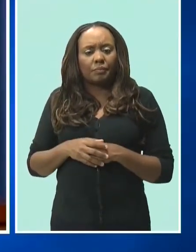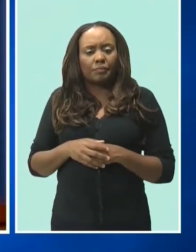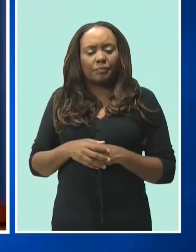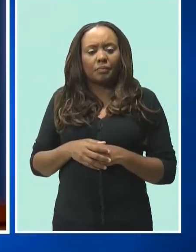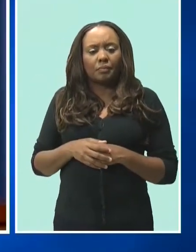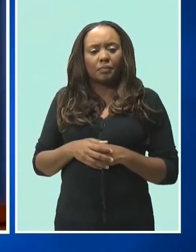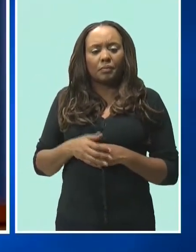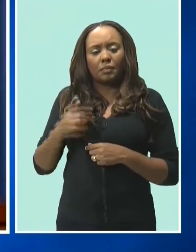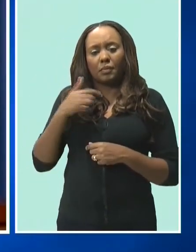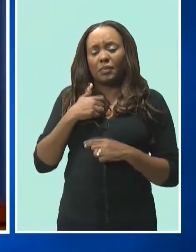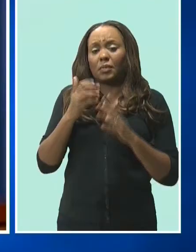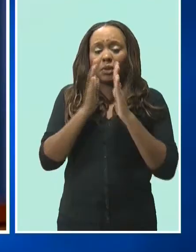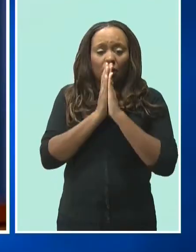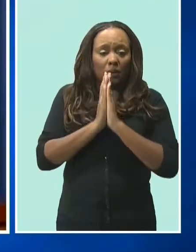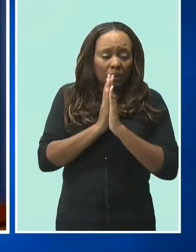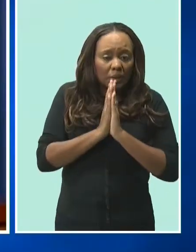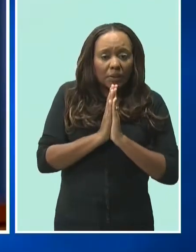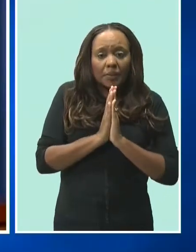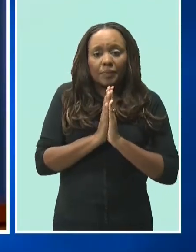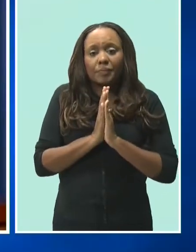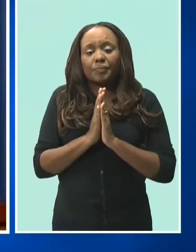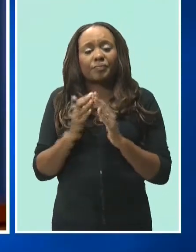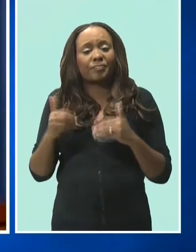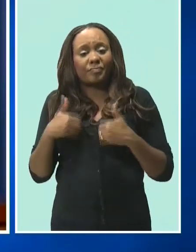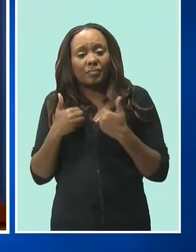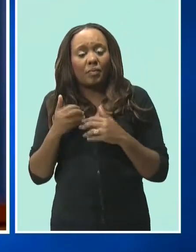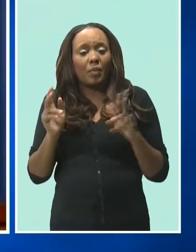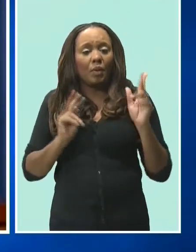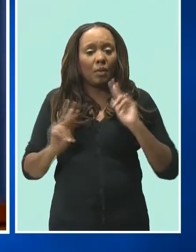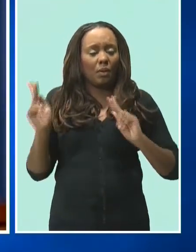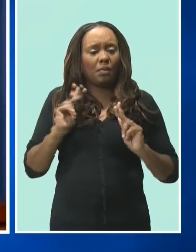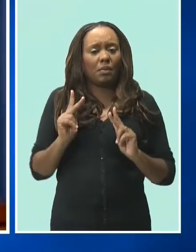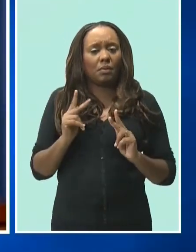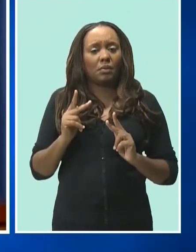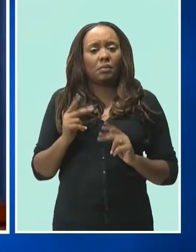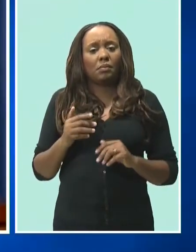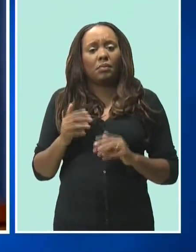appealing to the young people of this country